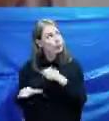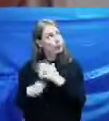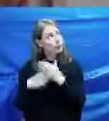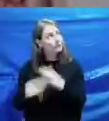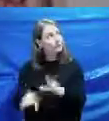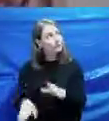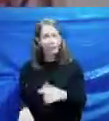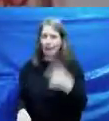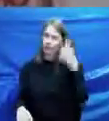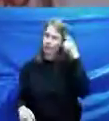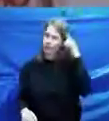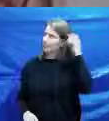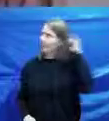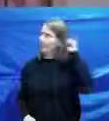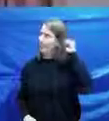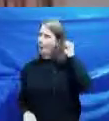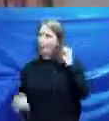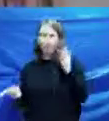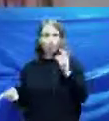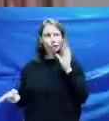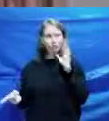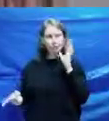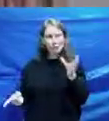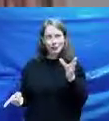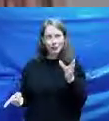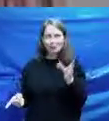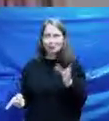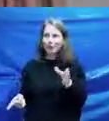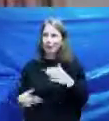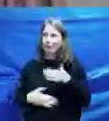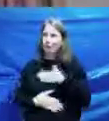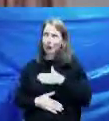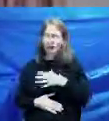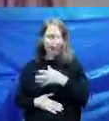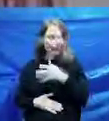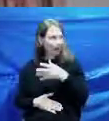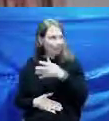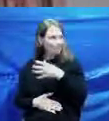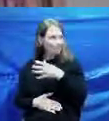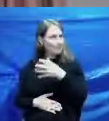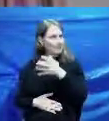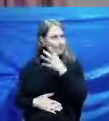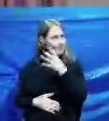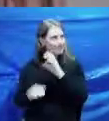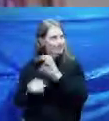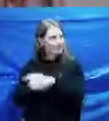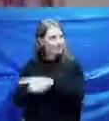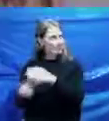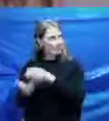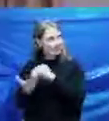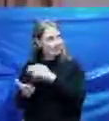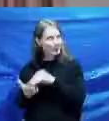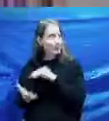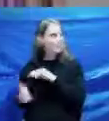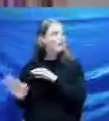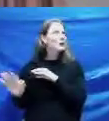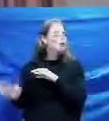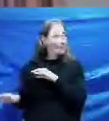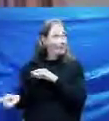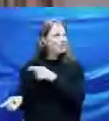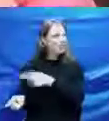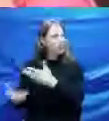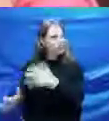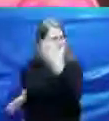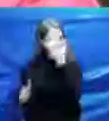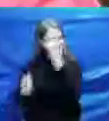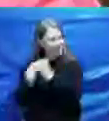She already knows division because she knew multiplication. And the teacher presents, you know, 9 times 5 is 45. So, okay, we